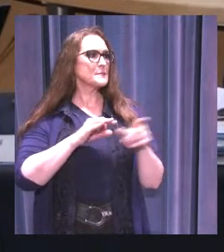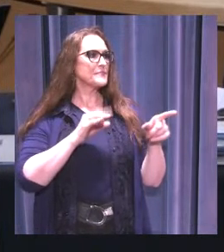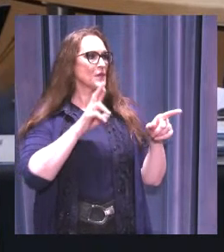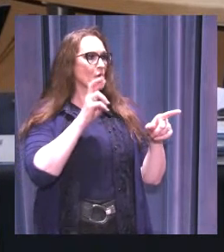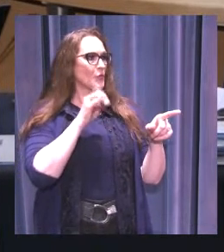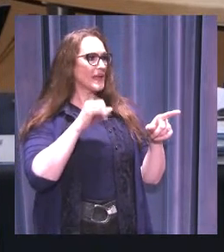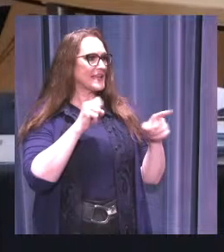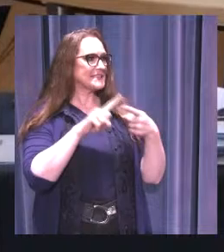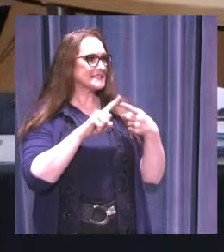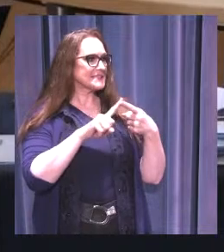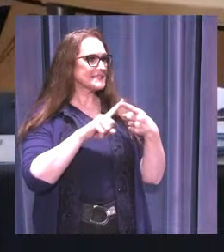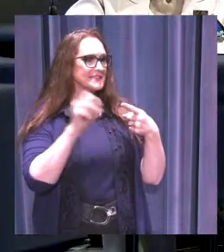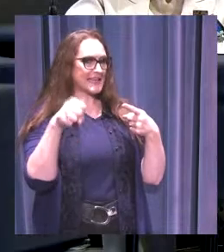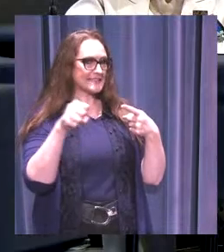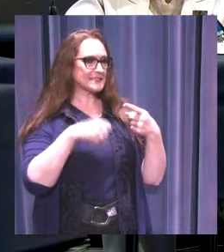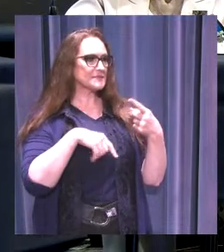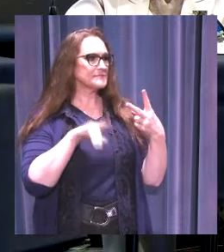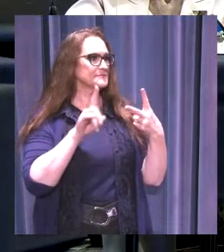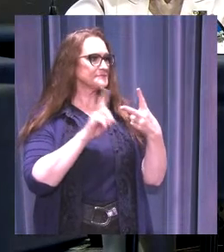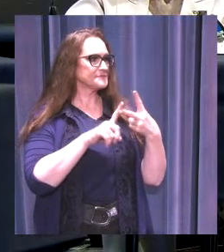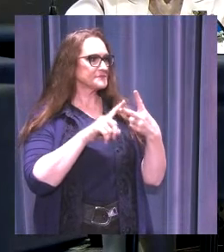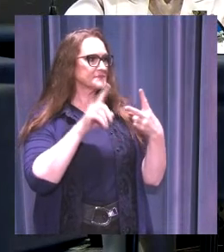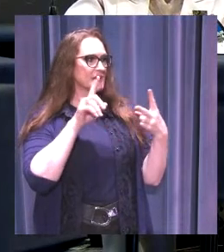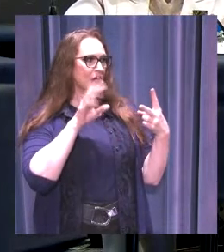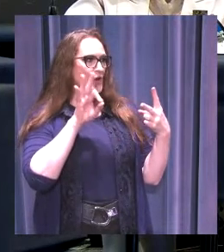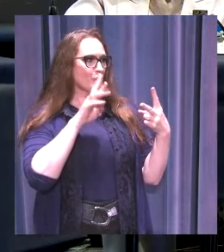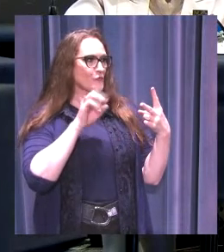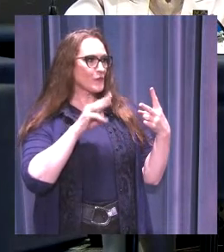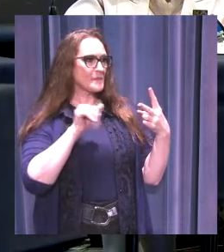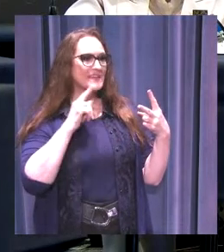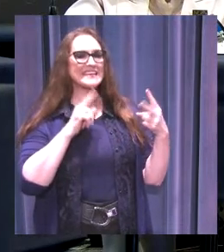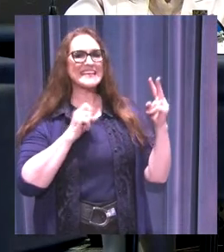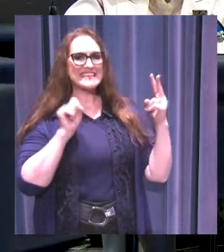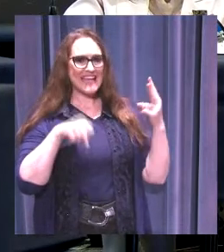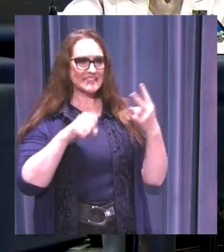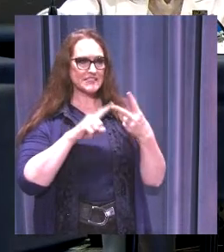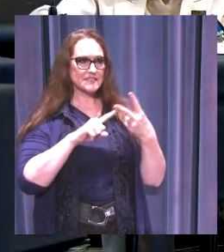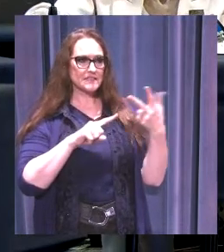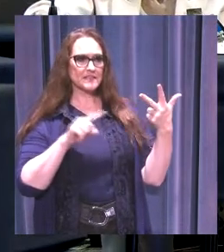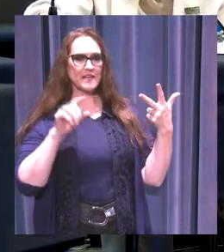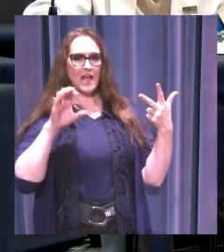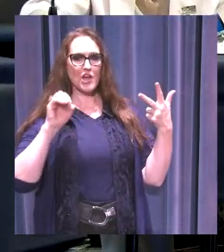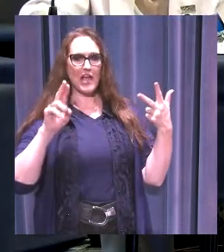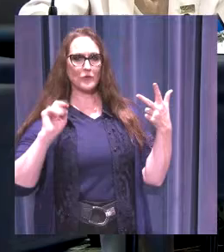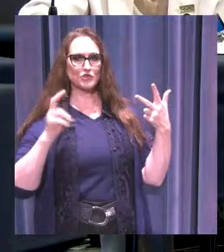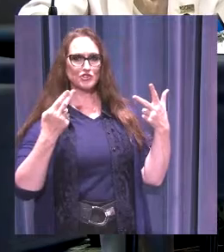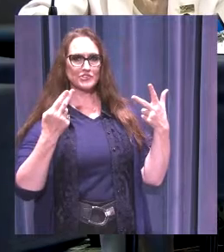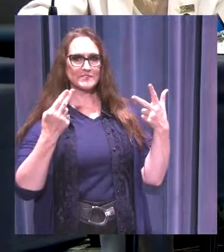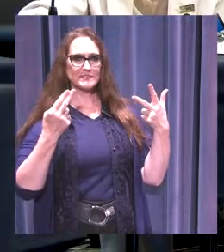Reyes. Yes. Trustee Freeman. Yes. Trustee Couch.